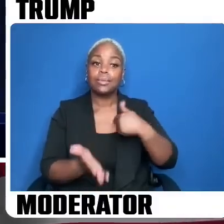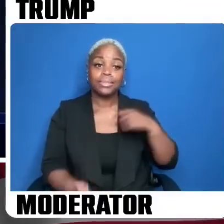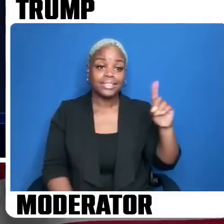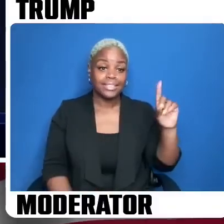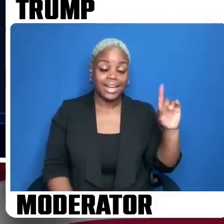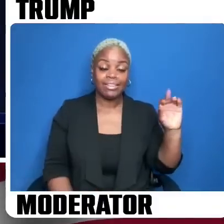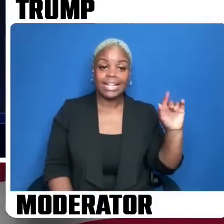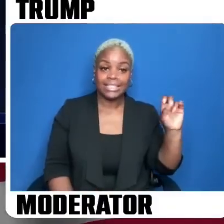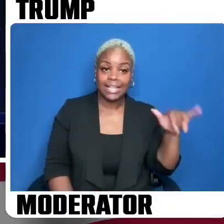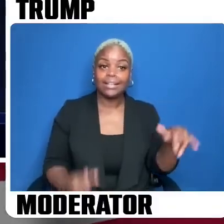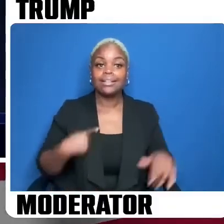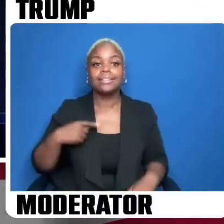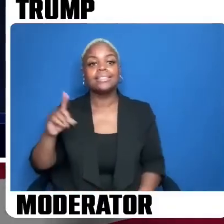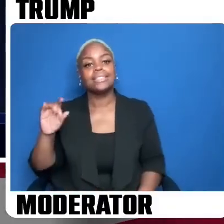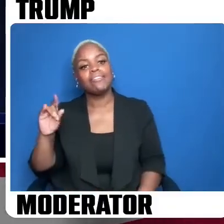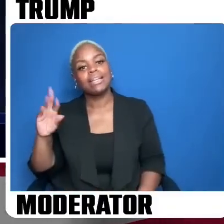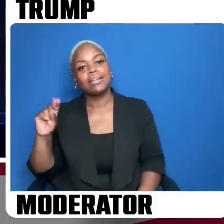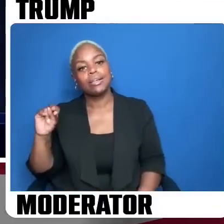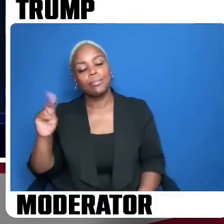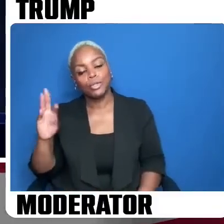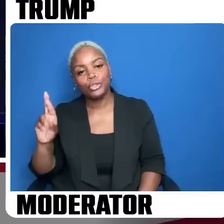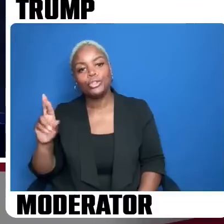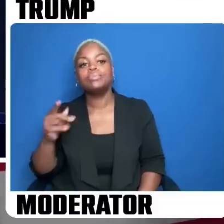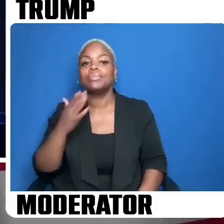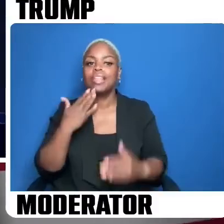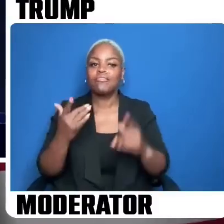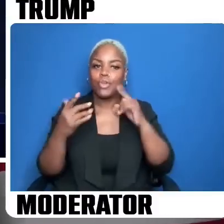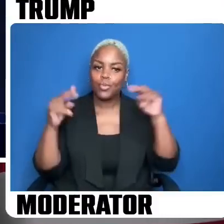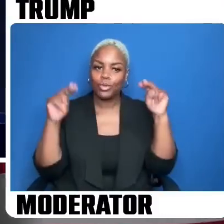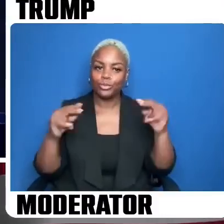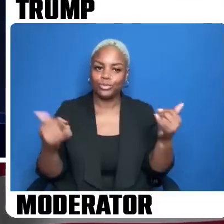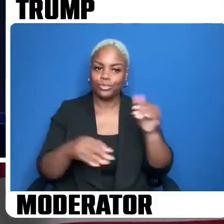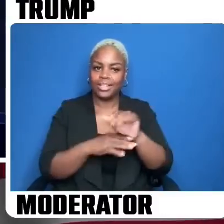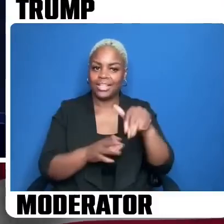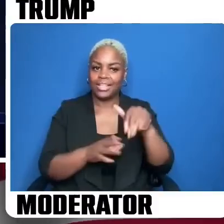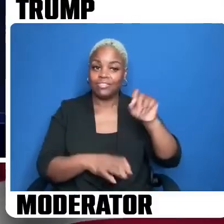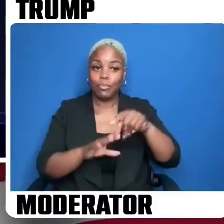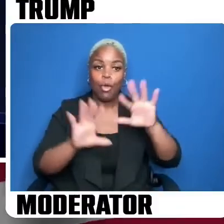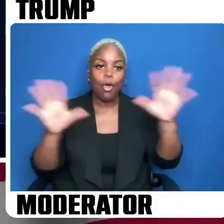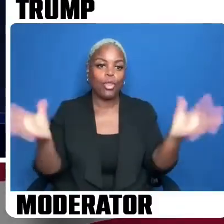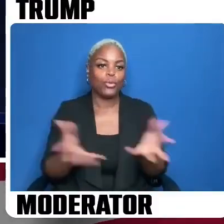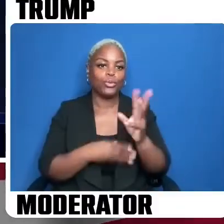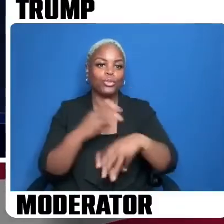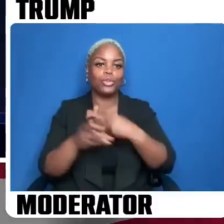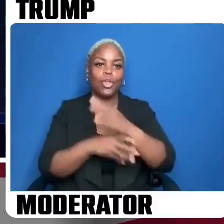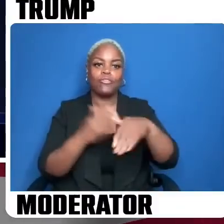Muir. Thank you for watching here in the U.S. and all over the world, and from all of us here at ABC News. Good night.